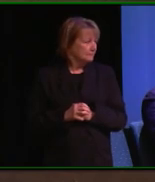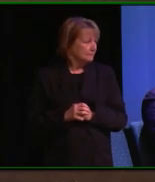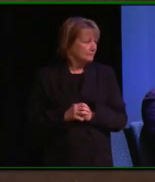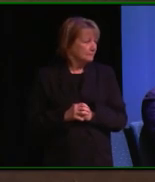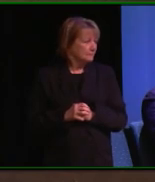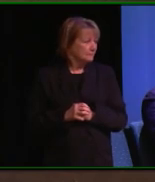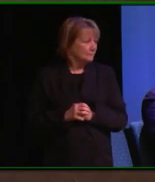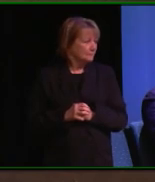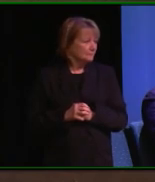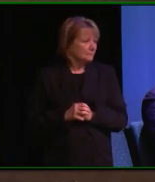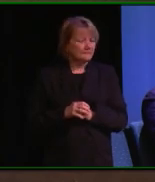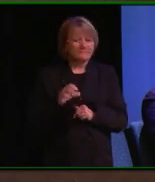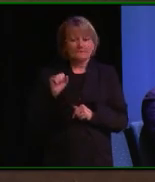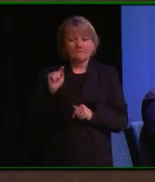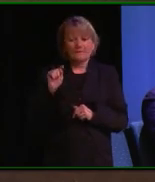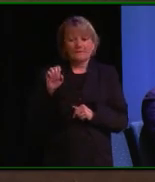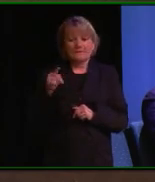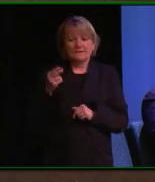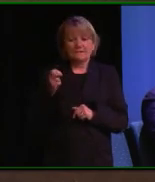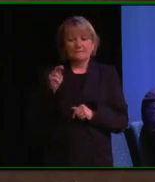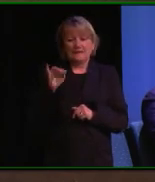Kayla. Stephanie Hell.